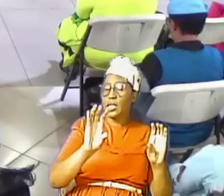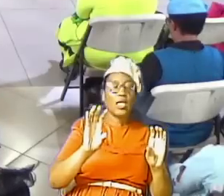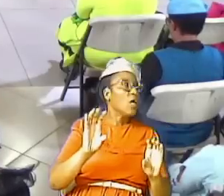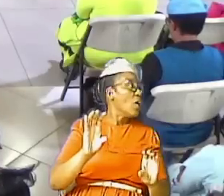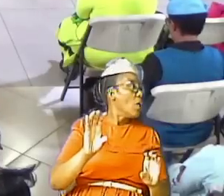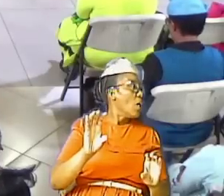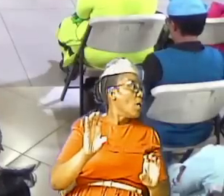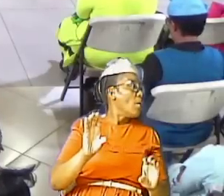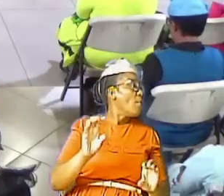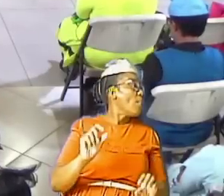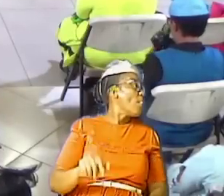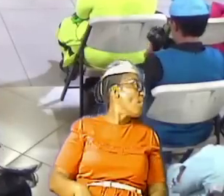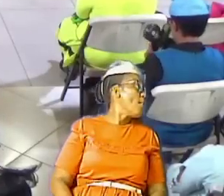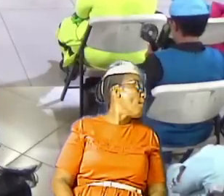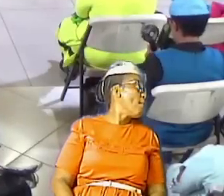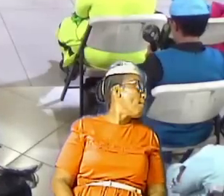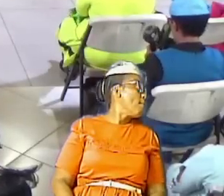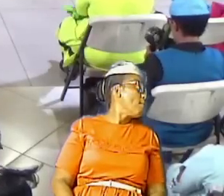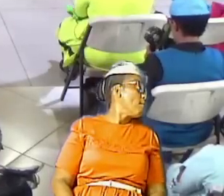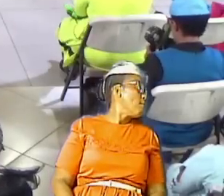have,